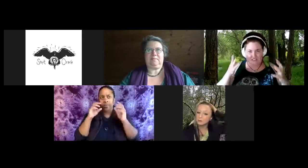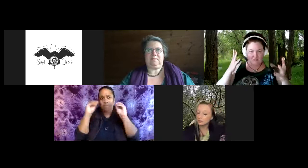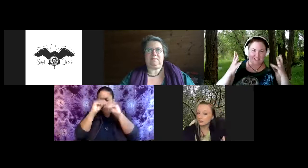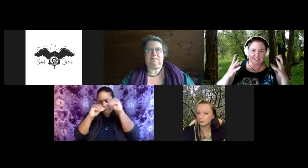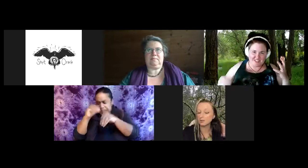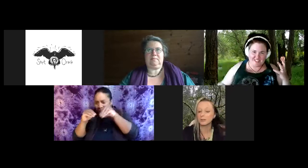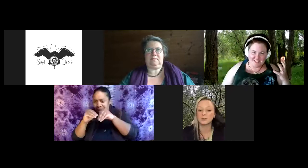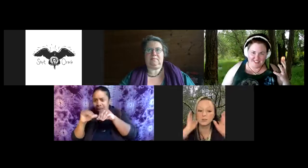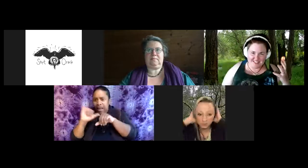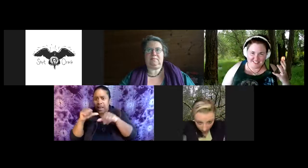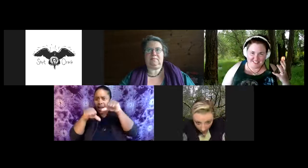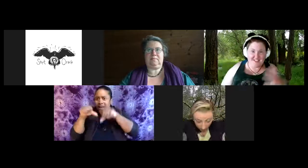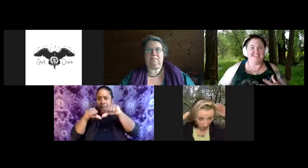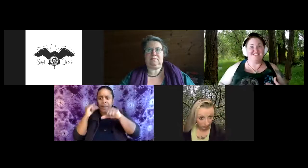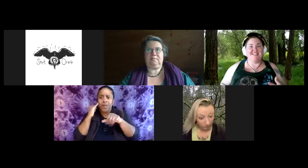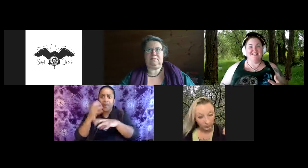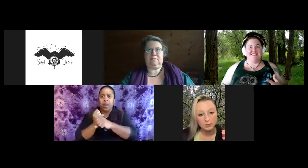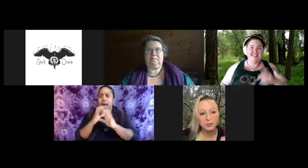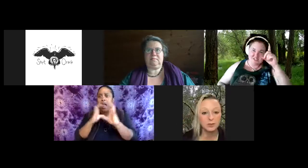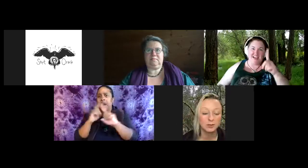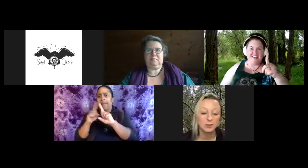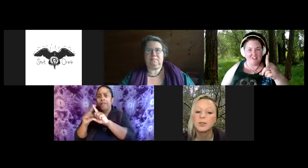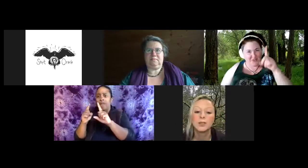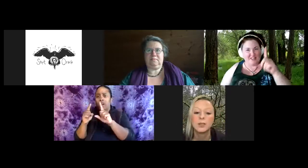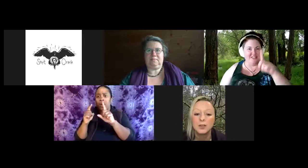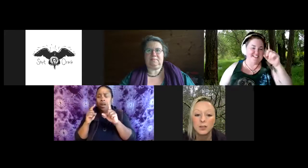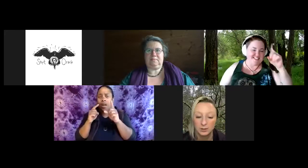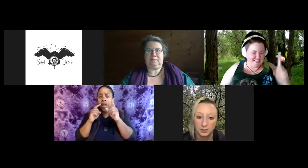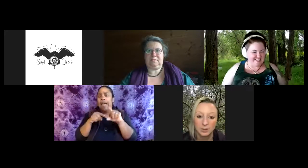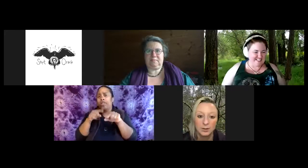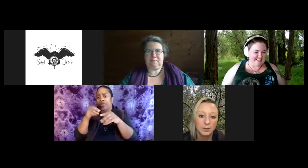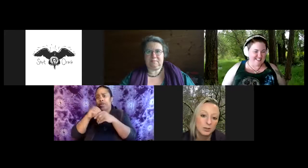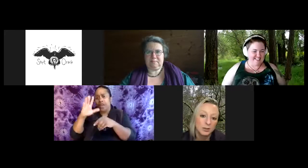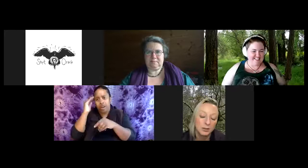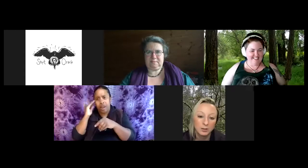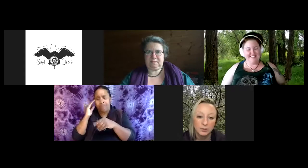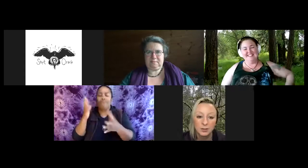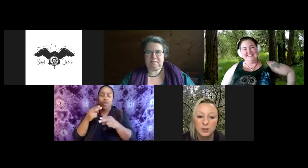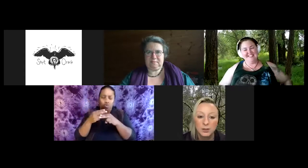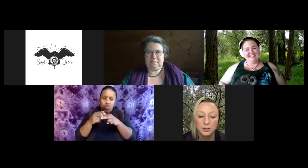a lot of different messages in your head. So yes, yes you can. Short answer, yes. All